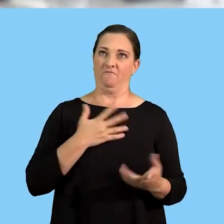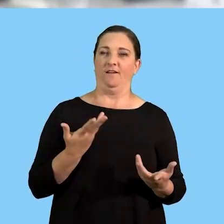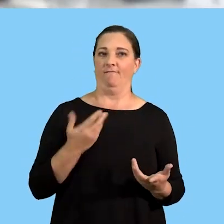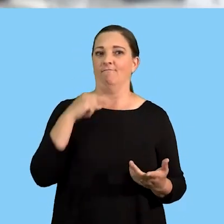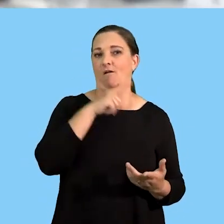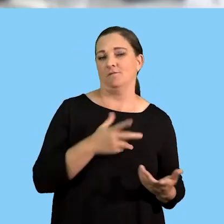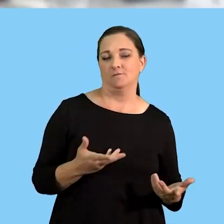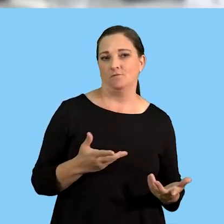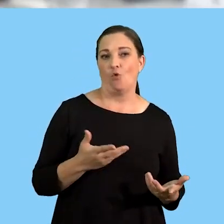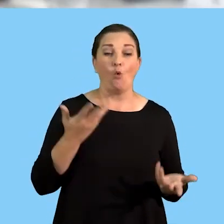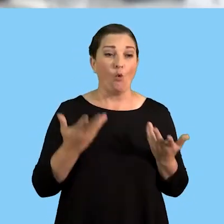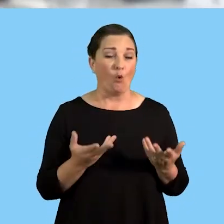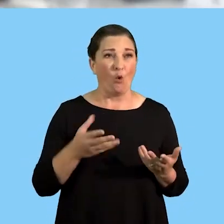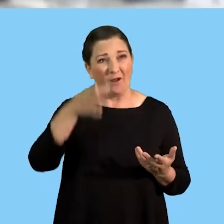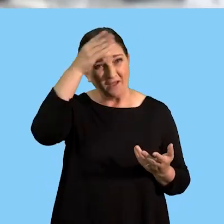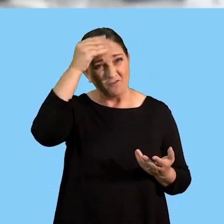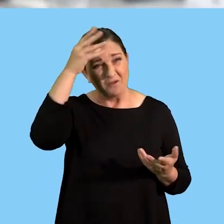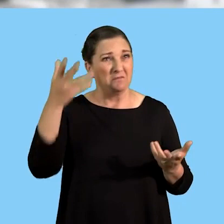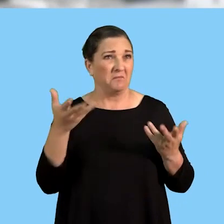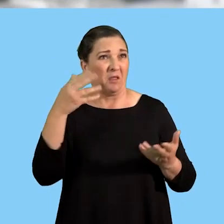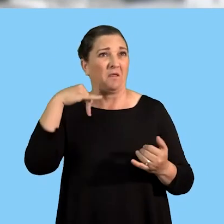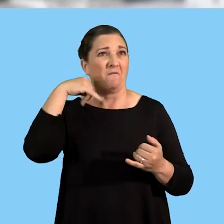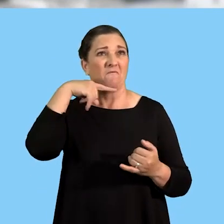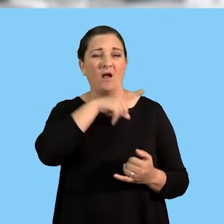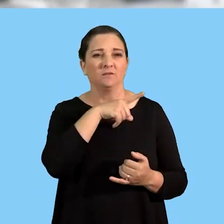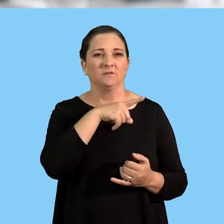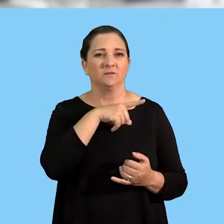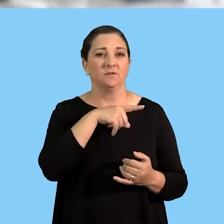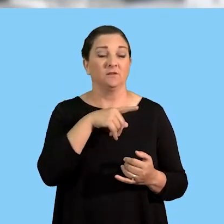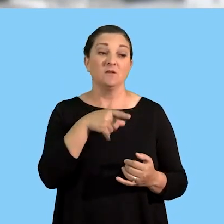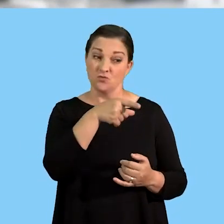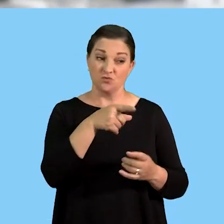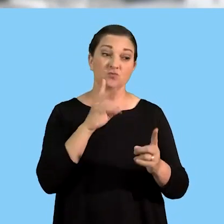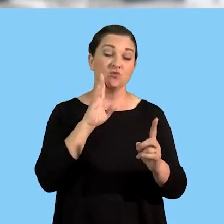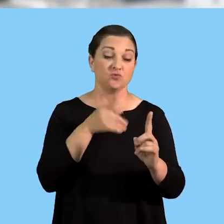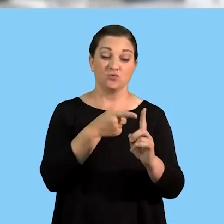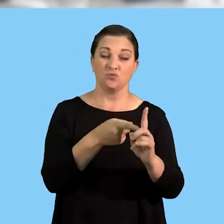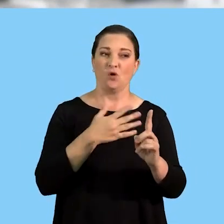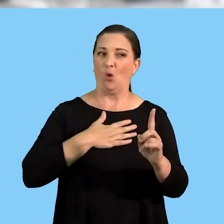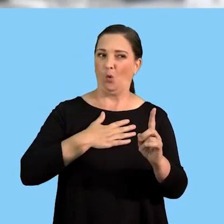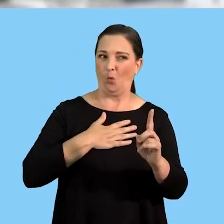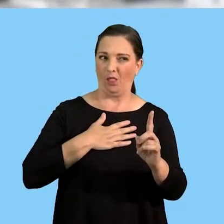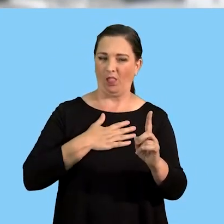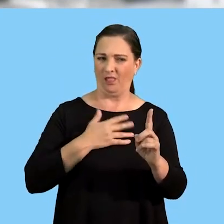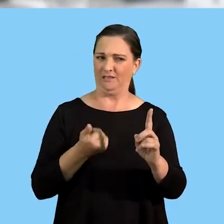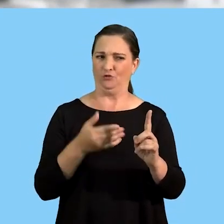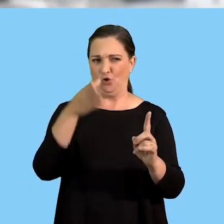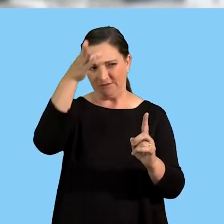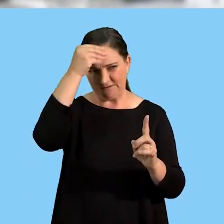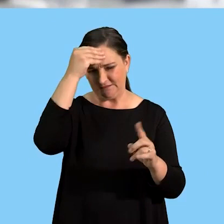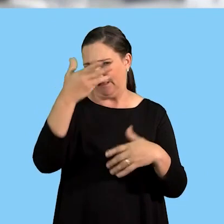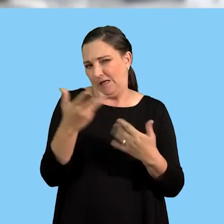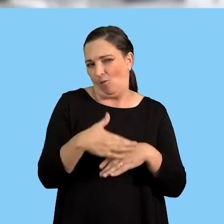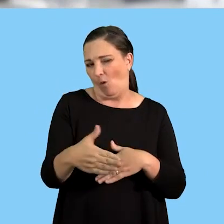Or you must not give them false information that are going to maybe dismiss them or maybe make them not